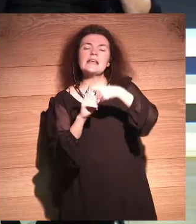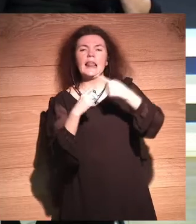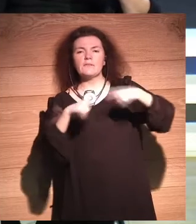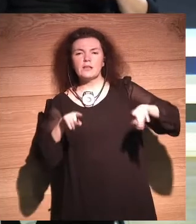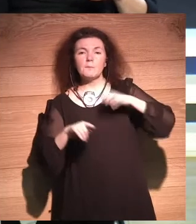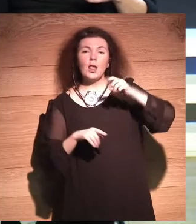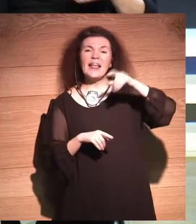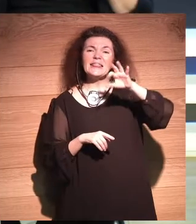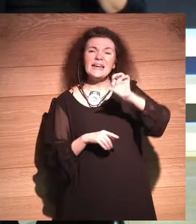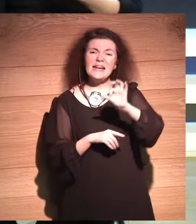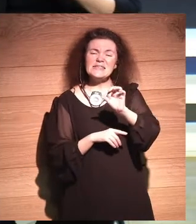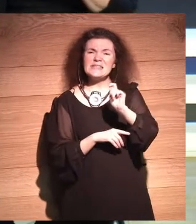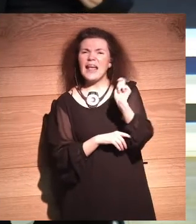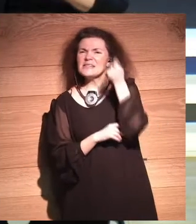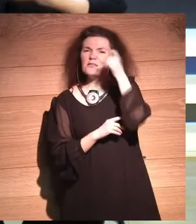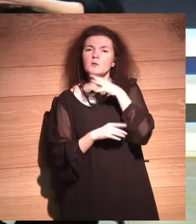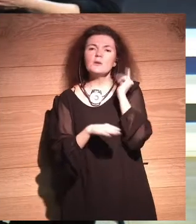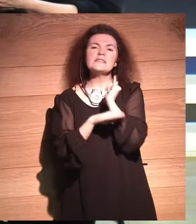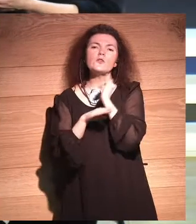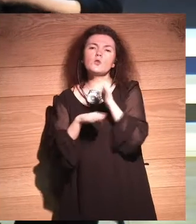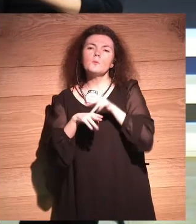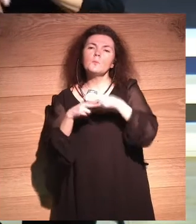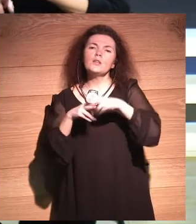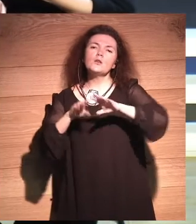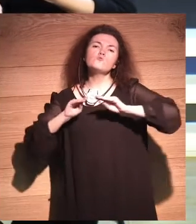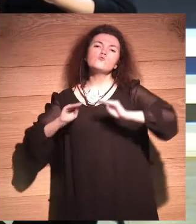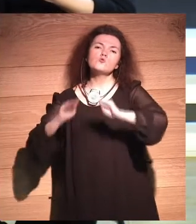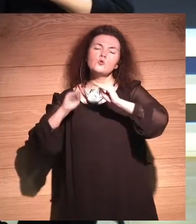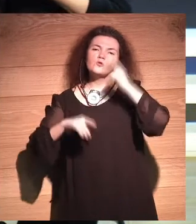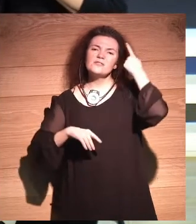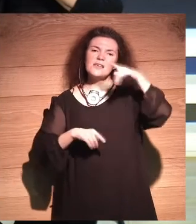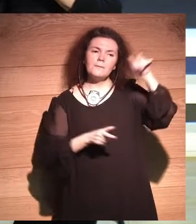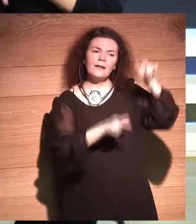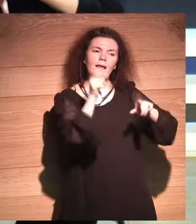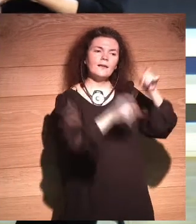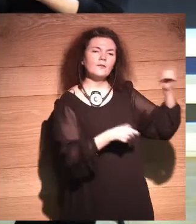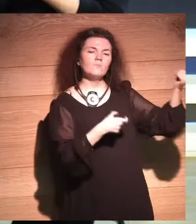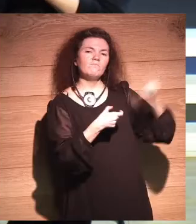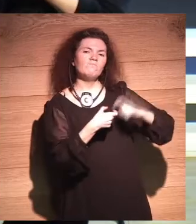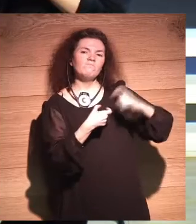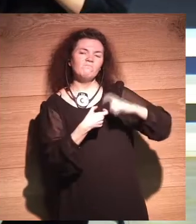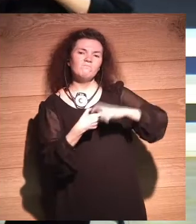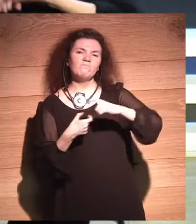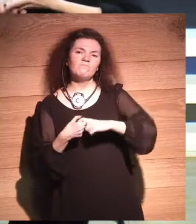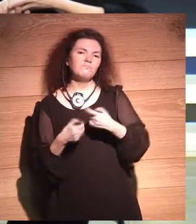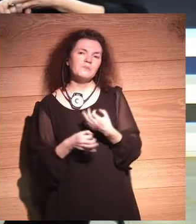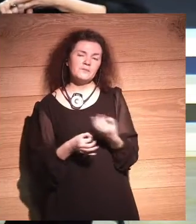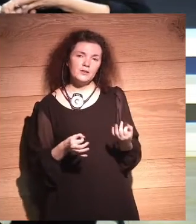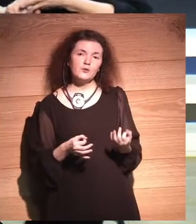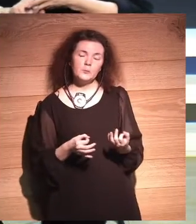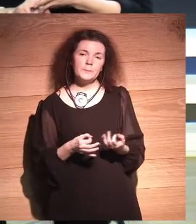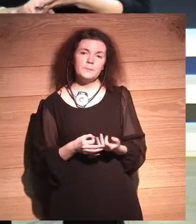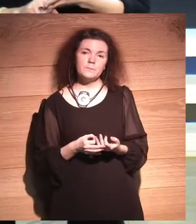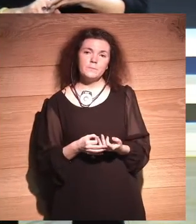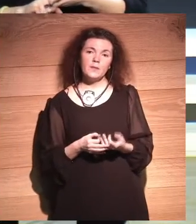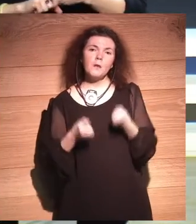of its political institutions engaged citizens. The military was run by citizens, the courts were run by citizens, the legislature was